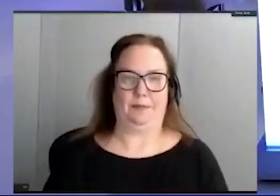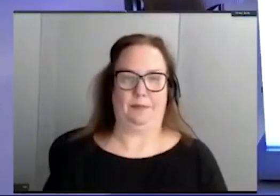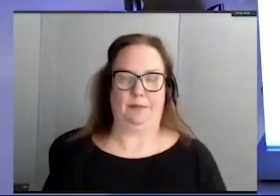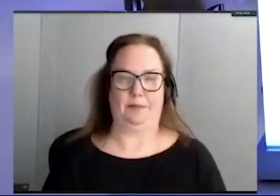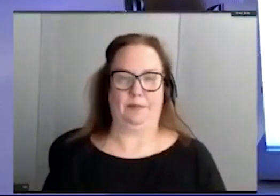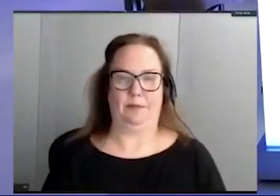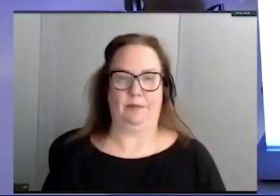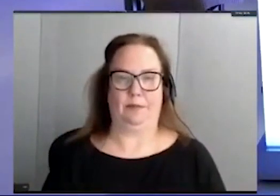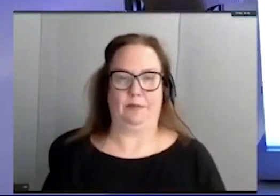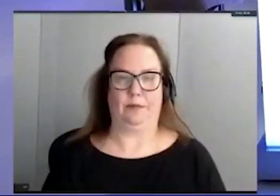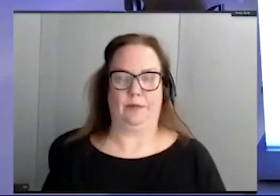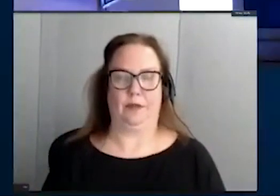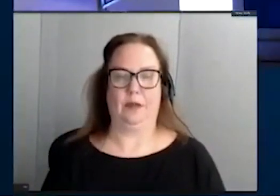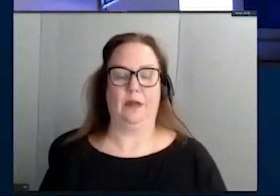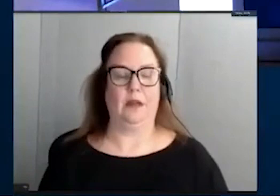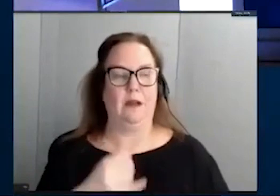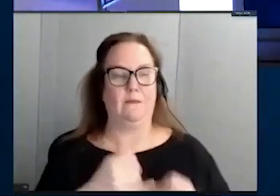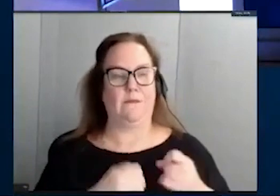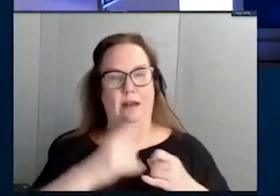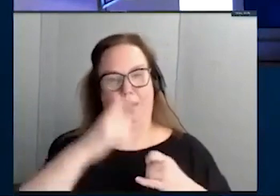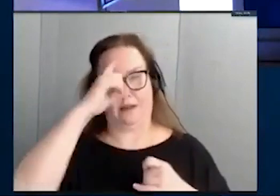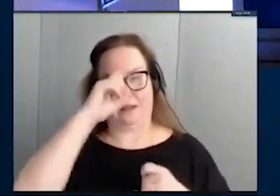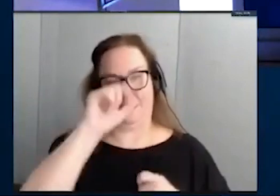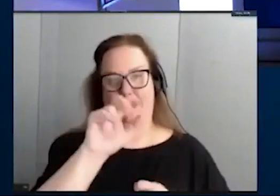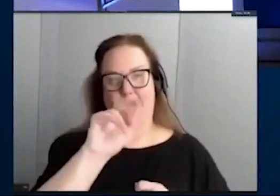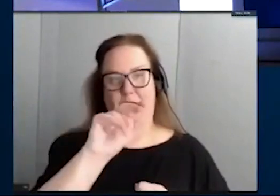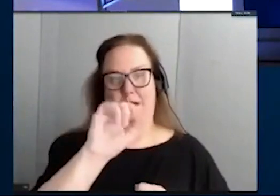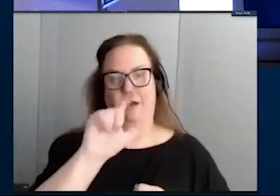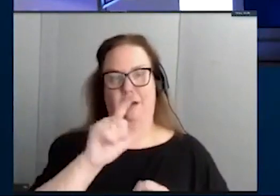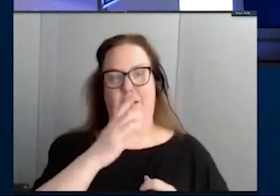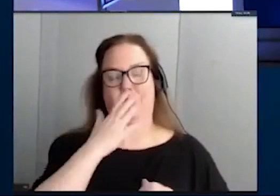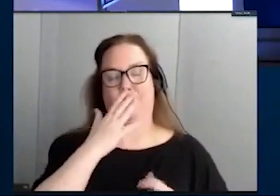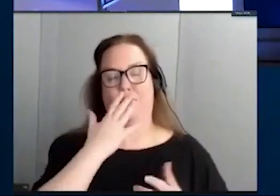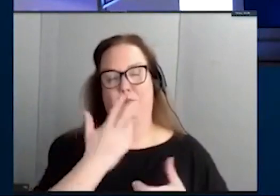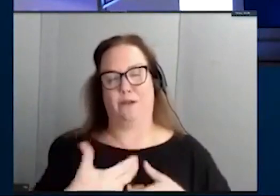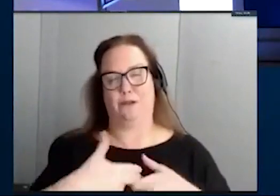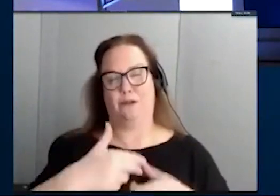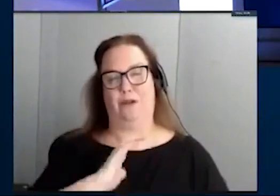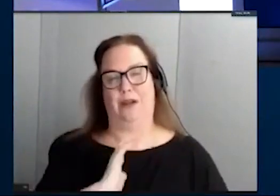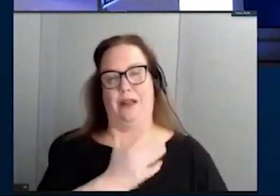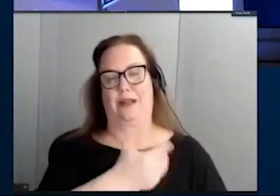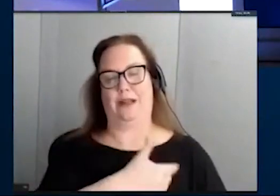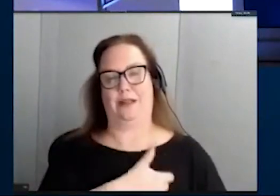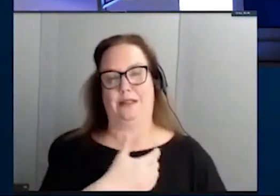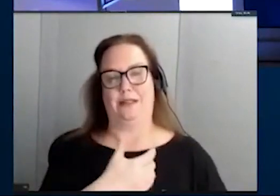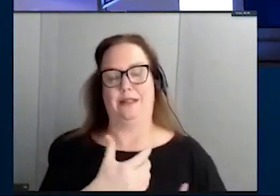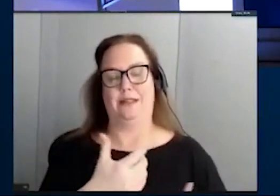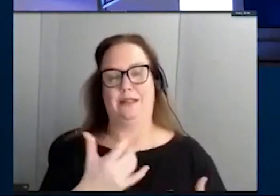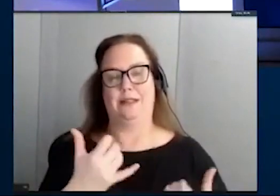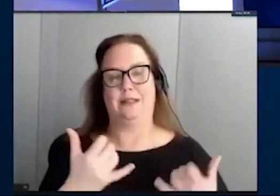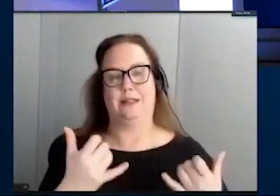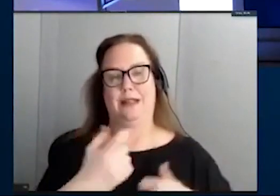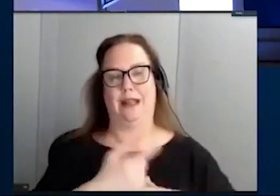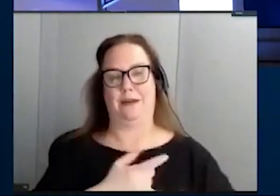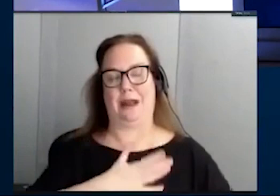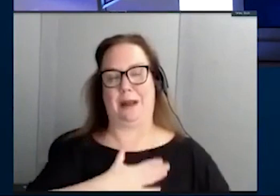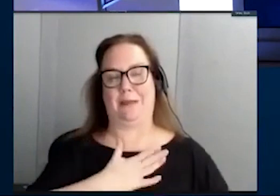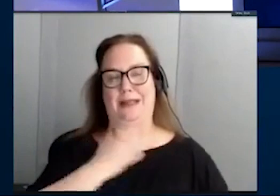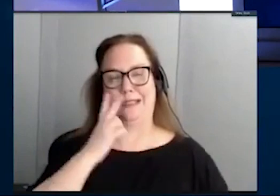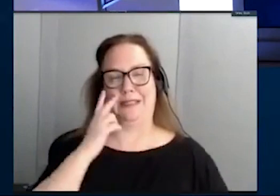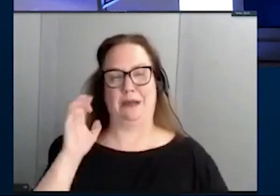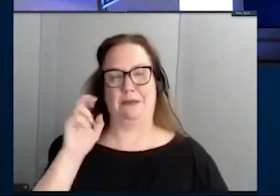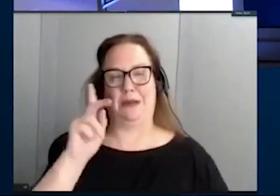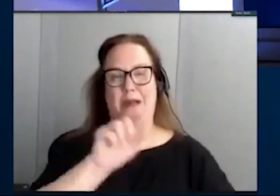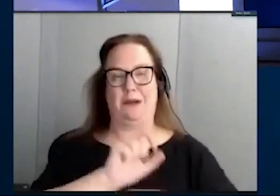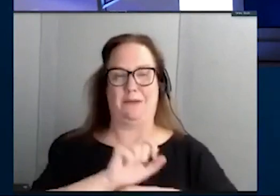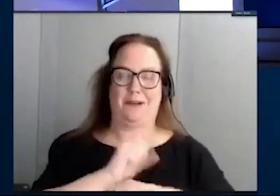final thoughts today. And Anil, I want to go ahead and start with you. Again, thank you so much for joining us on the road. We're glad to see you back at work. You look